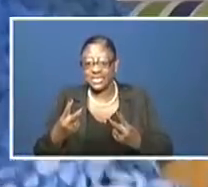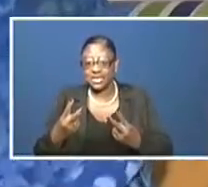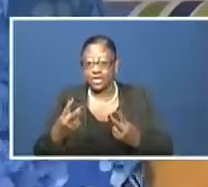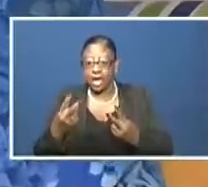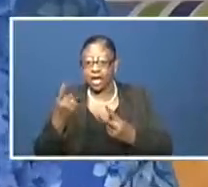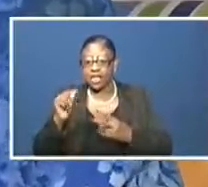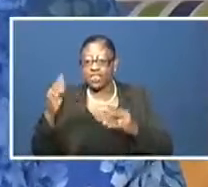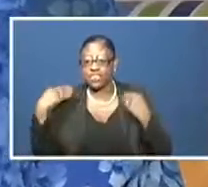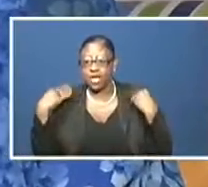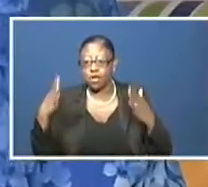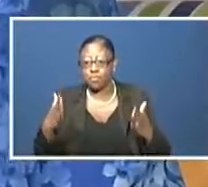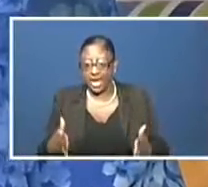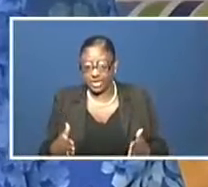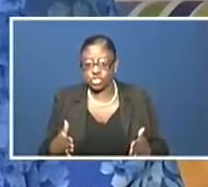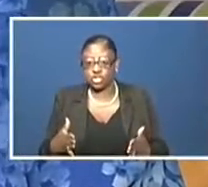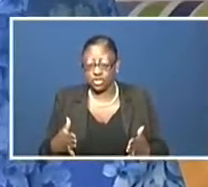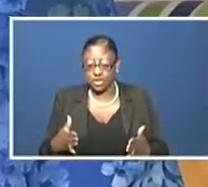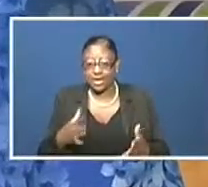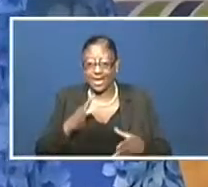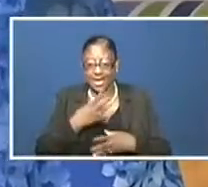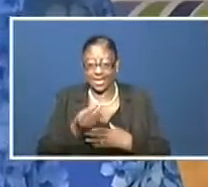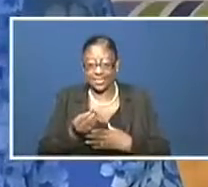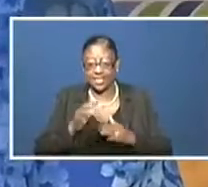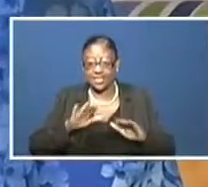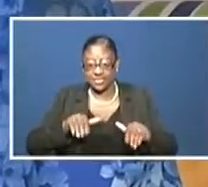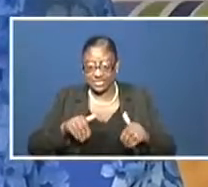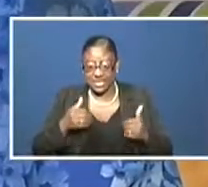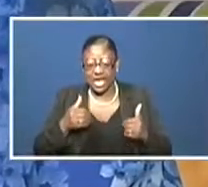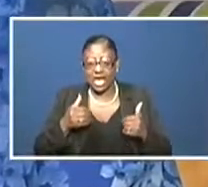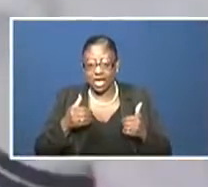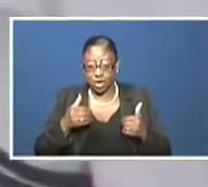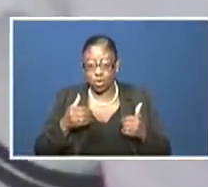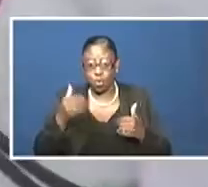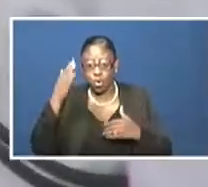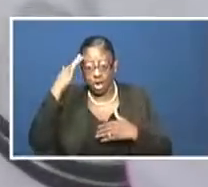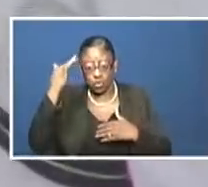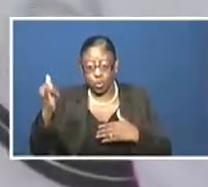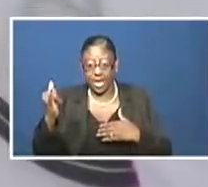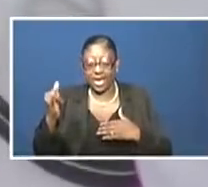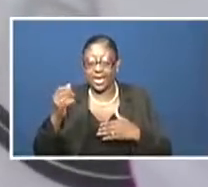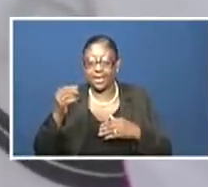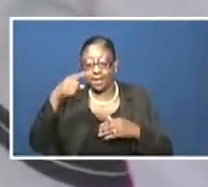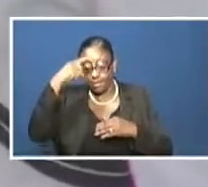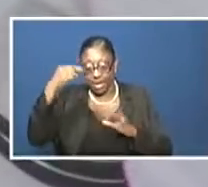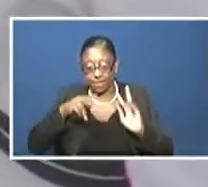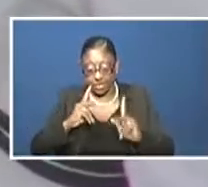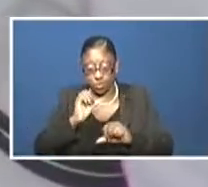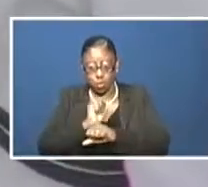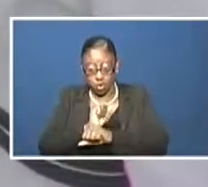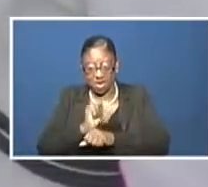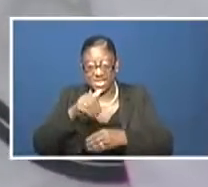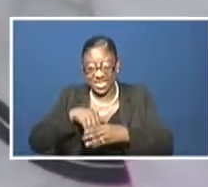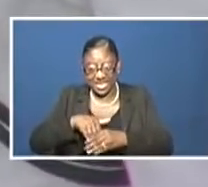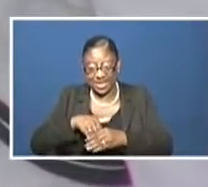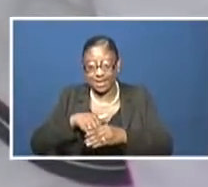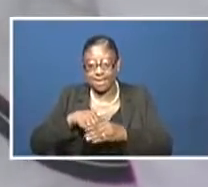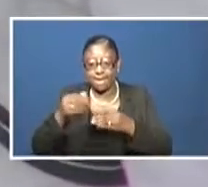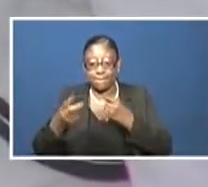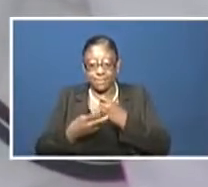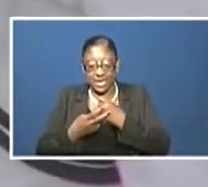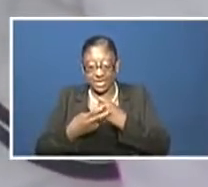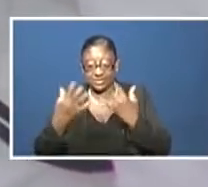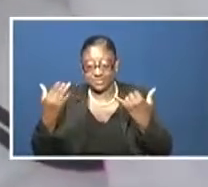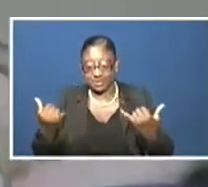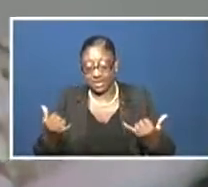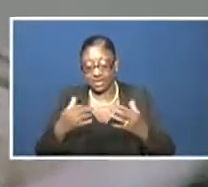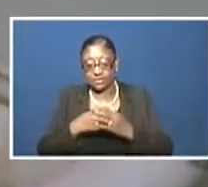you. That is how we are in the banks today. Dame Marguerite also notes that far removed from being the father